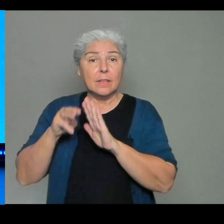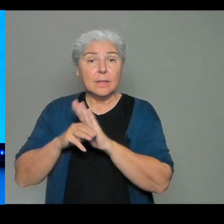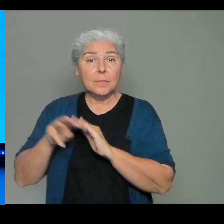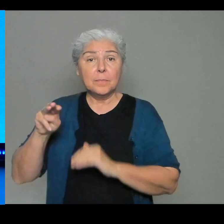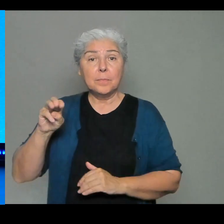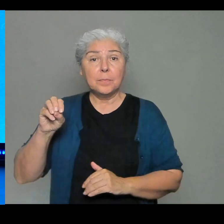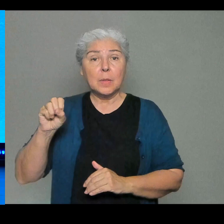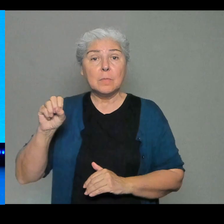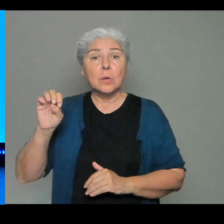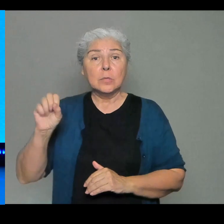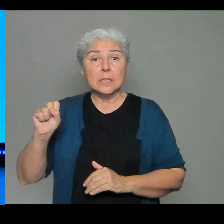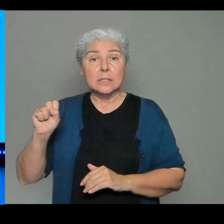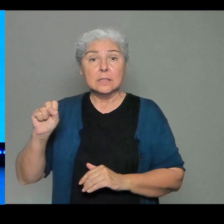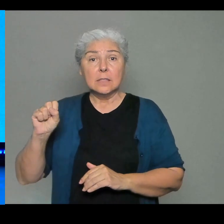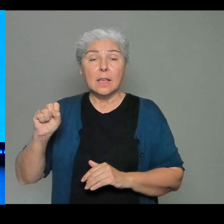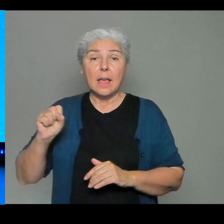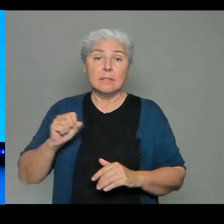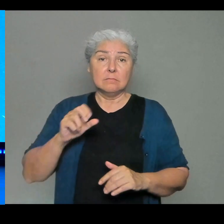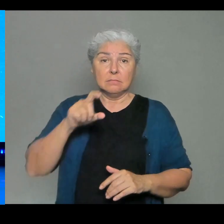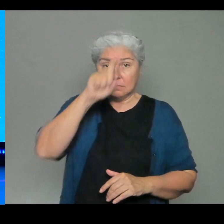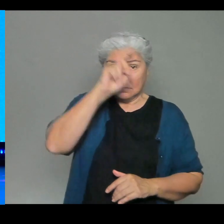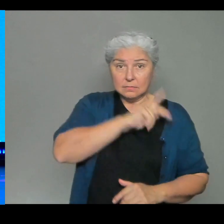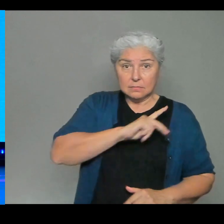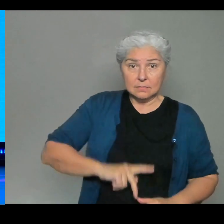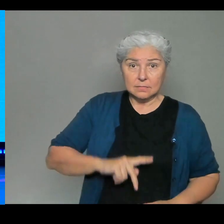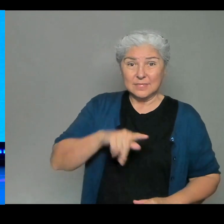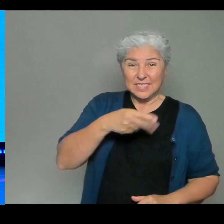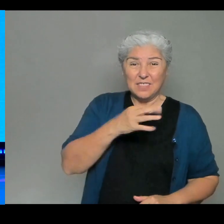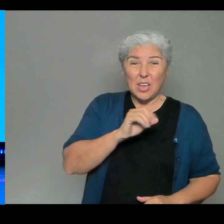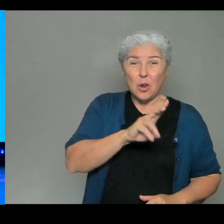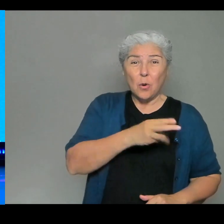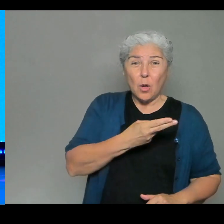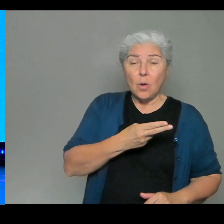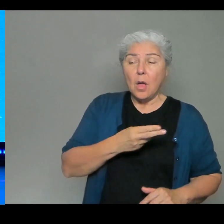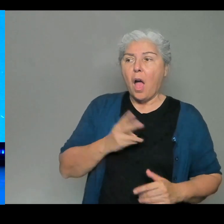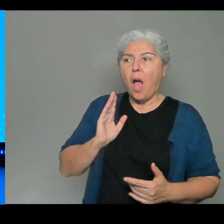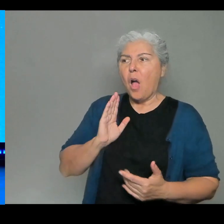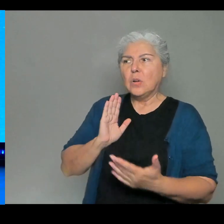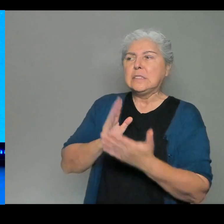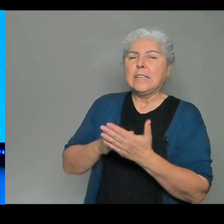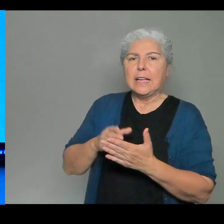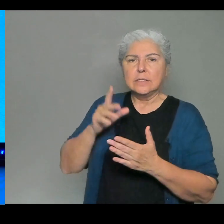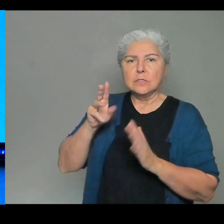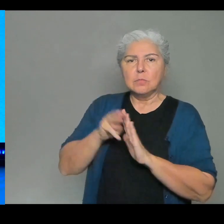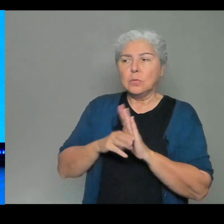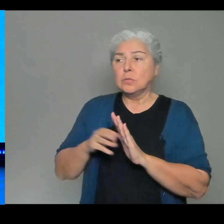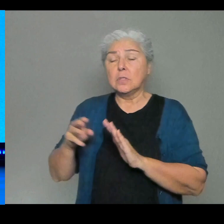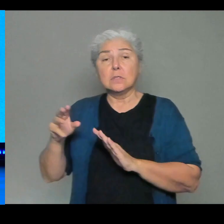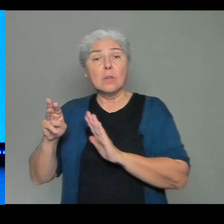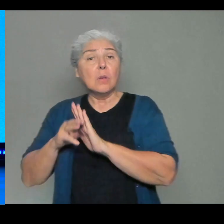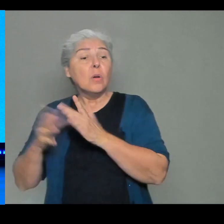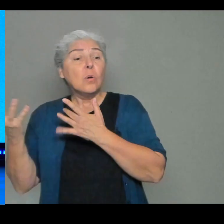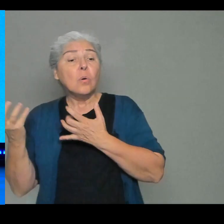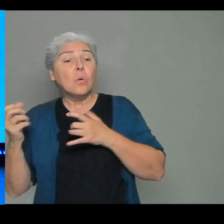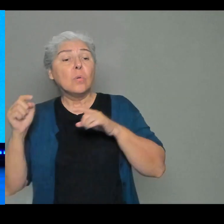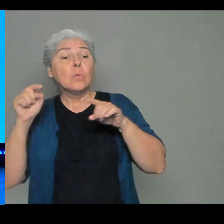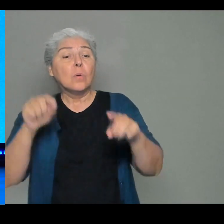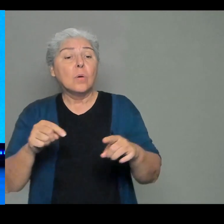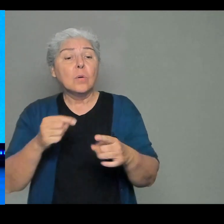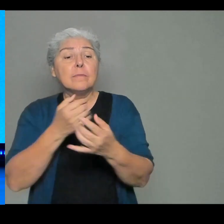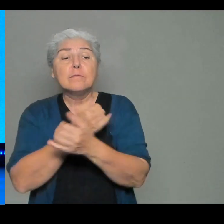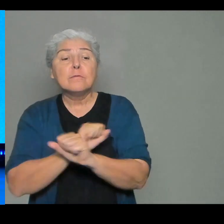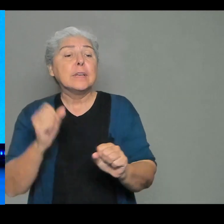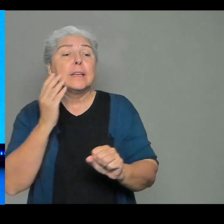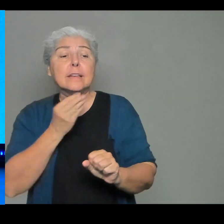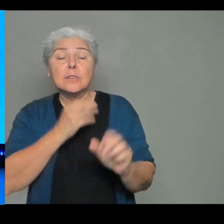Pharaoh. Moses went to deliver God's people from Egypt. Pharaoh opposed Moses, and